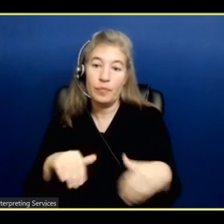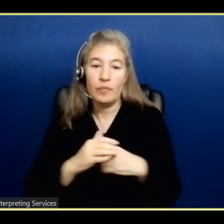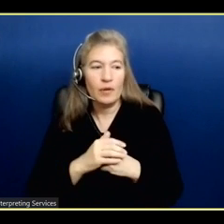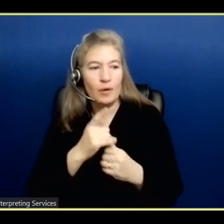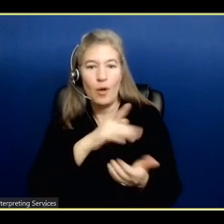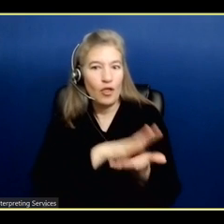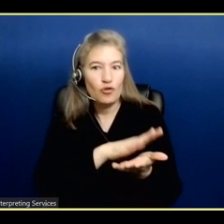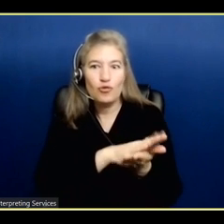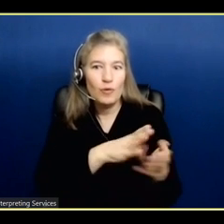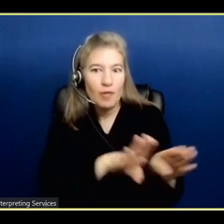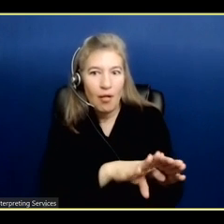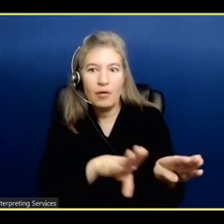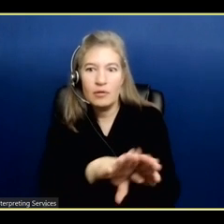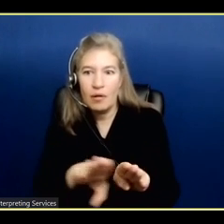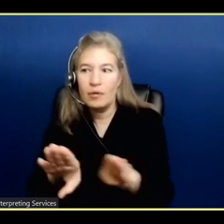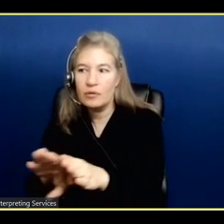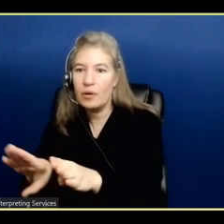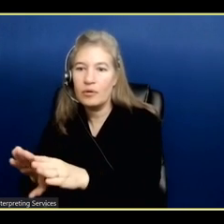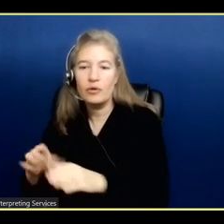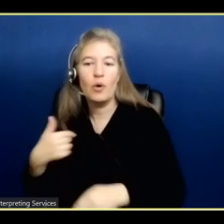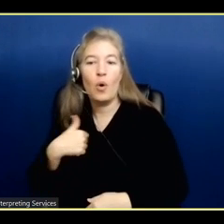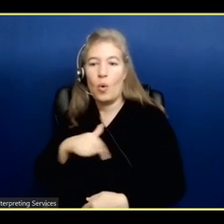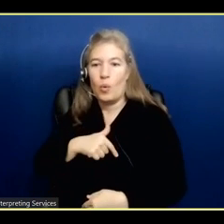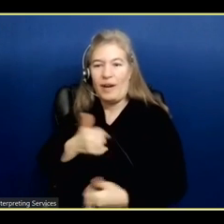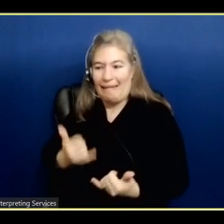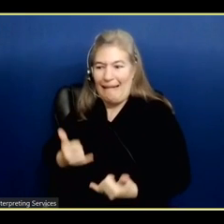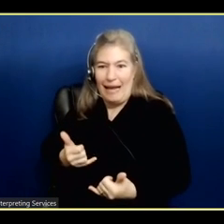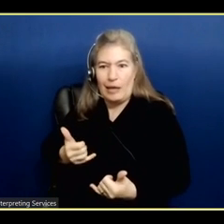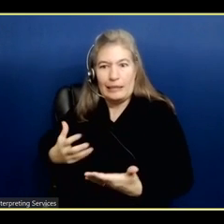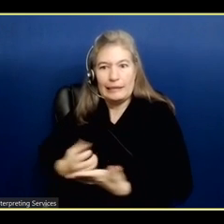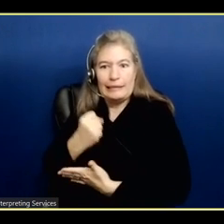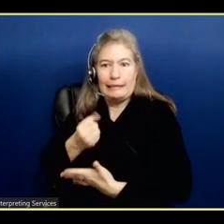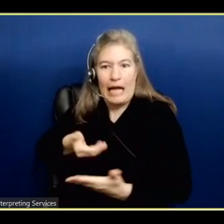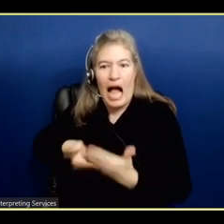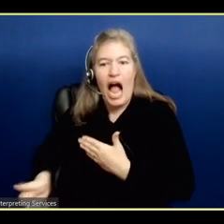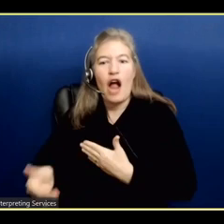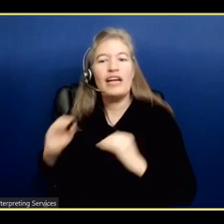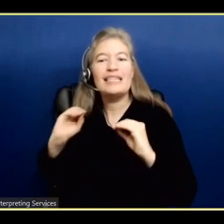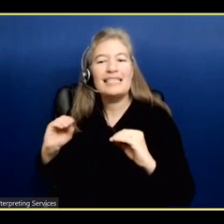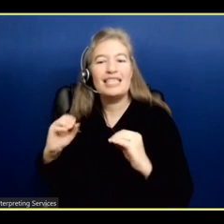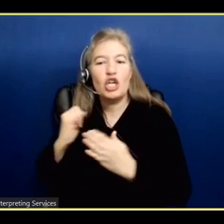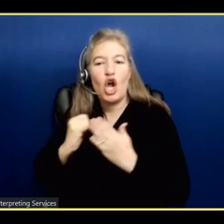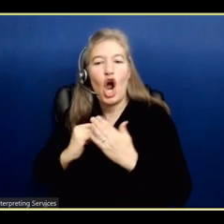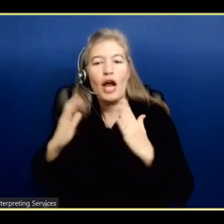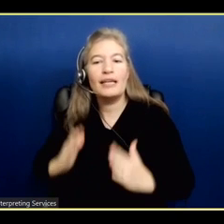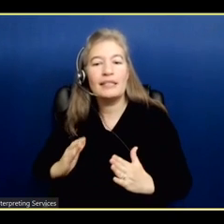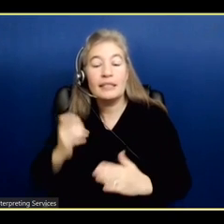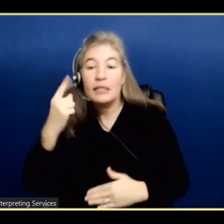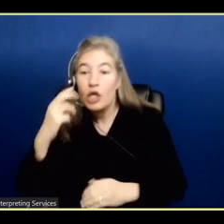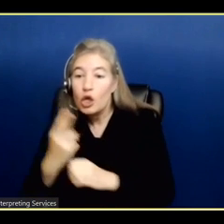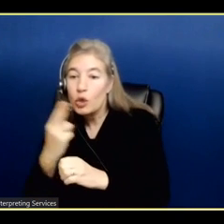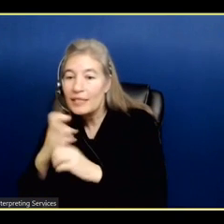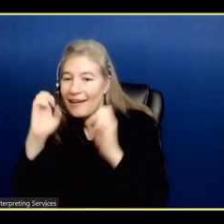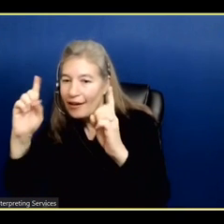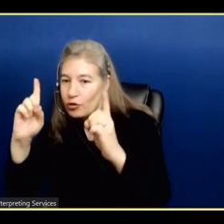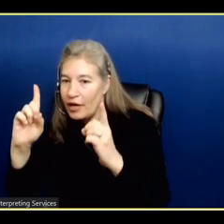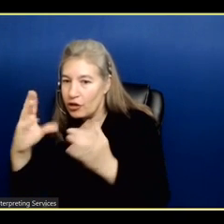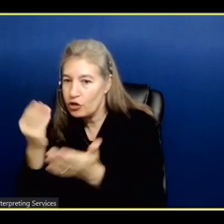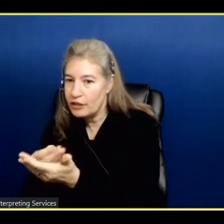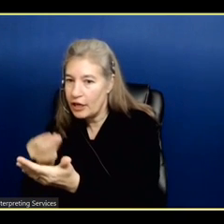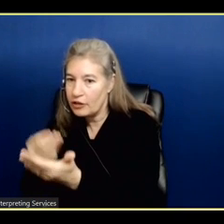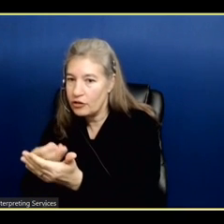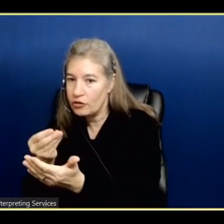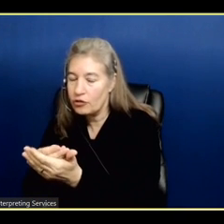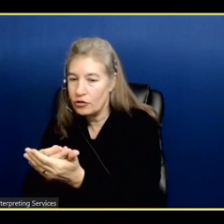contribute. They want to do something, and they want to work. So how can we use other dollars from other places to put people to work in a unique way?